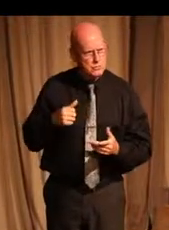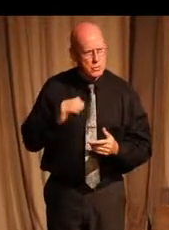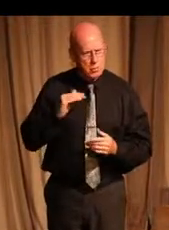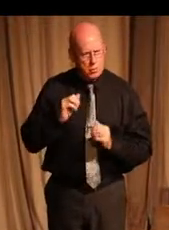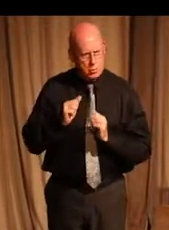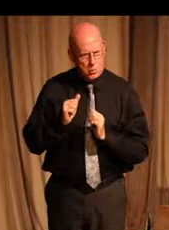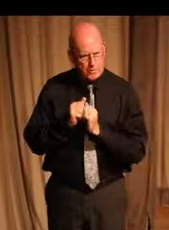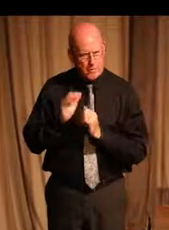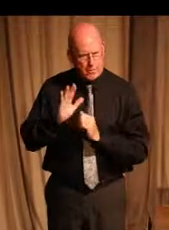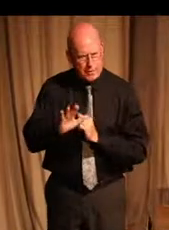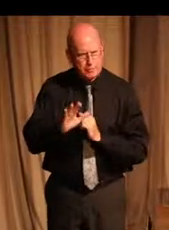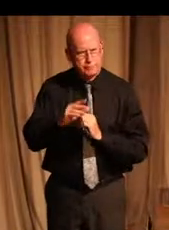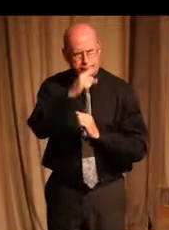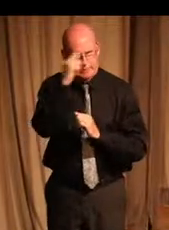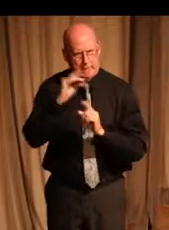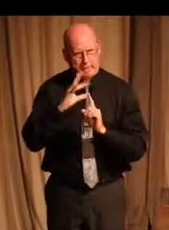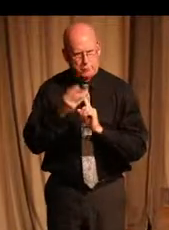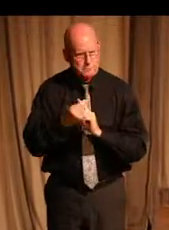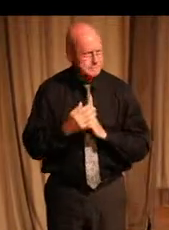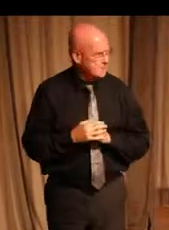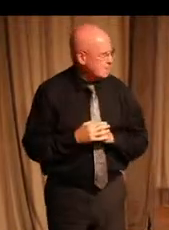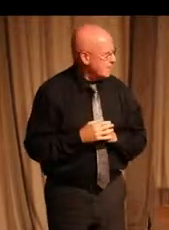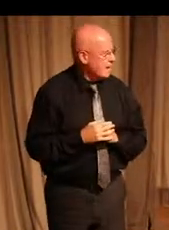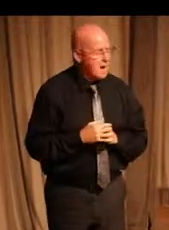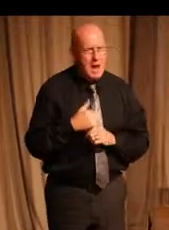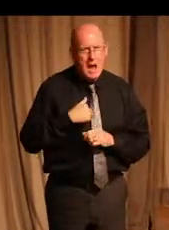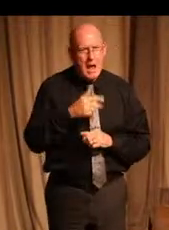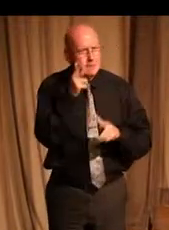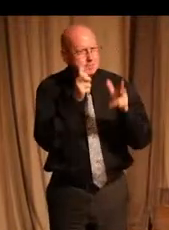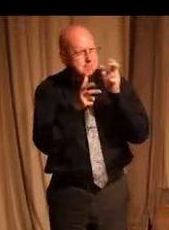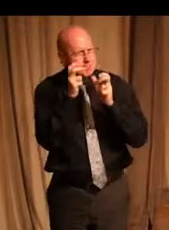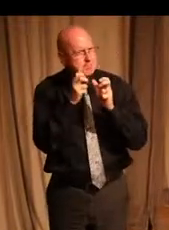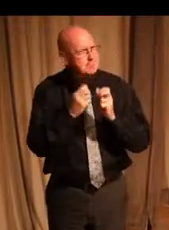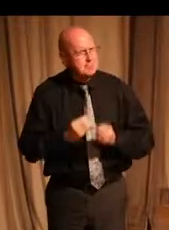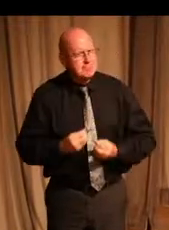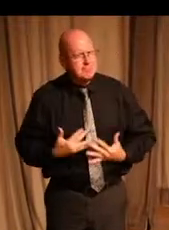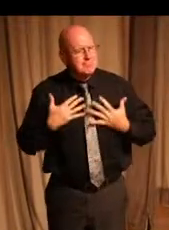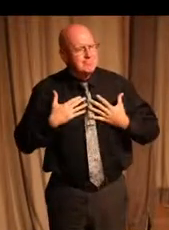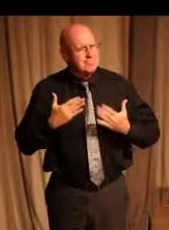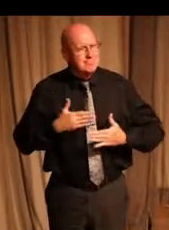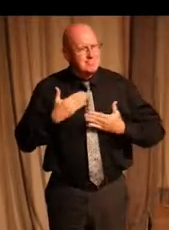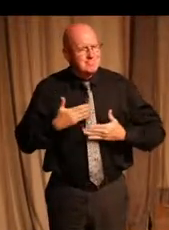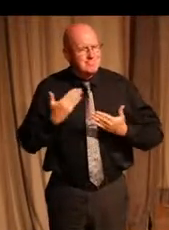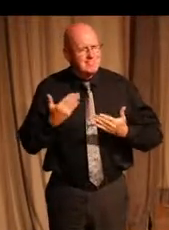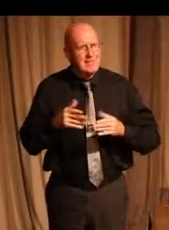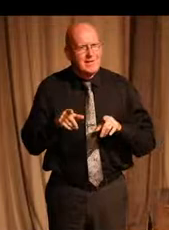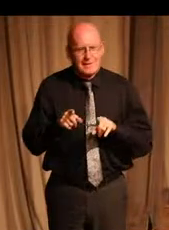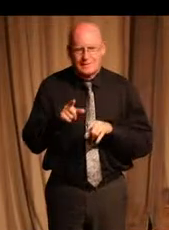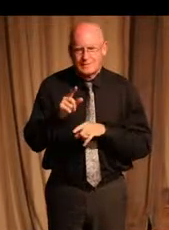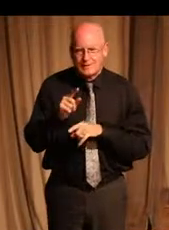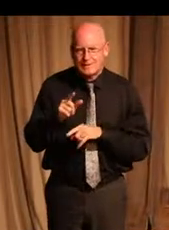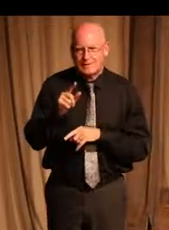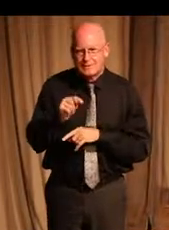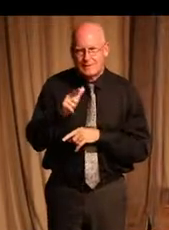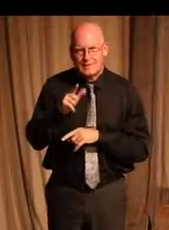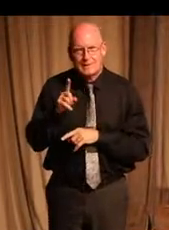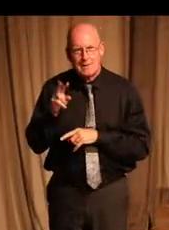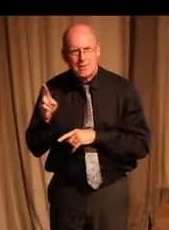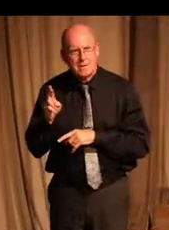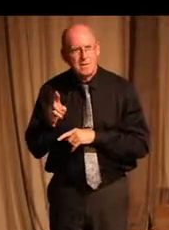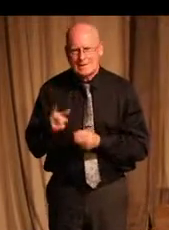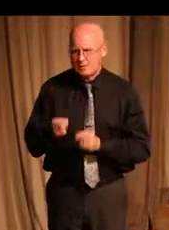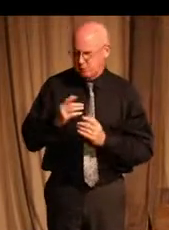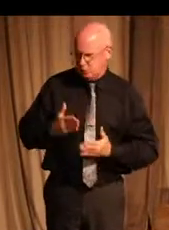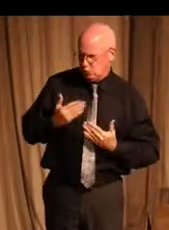histories. That was Yeah, I got joy from it. That's what I'm saying. Like, TLDR, it was giving me joy. It was not giving